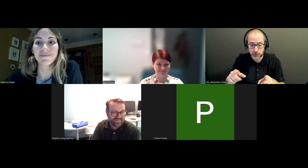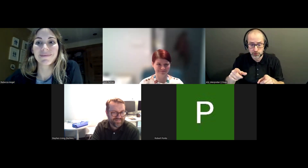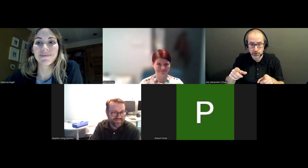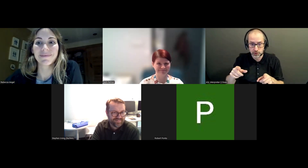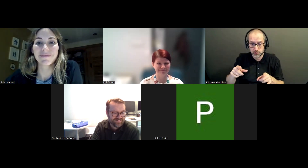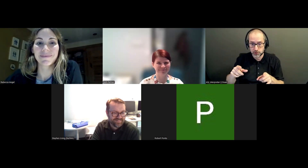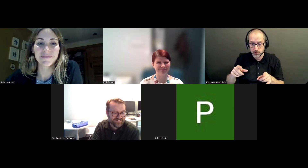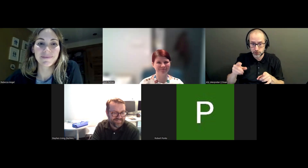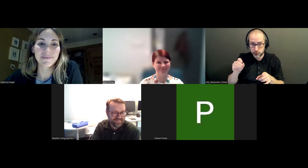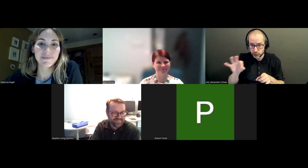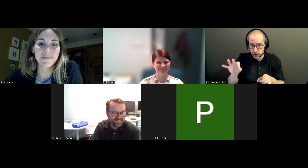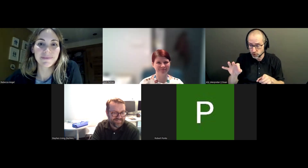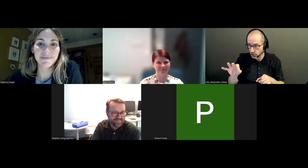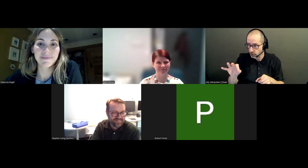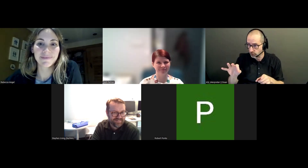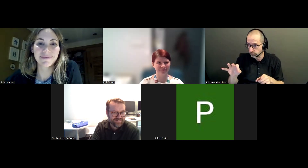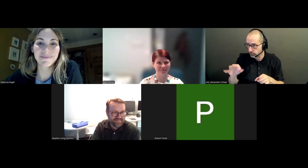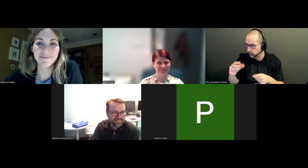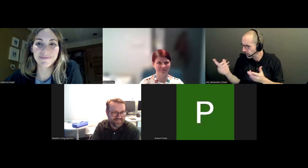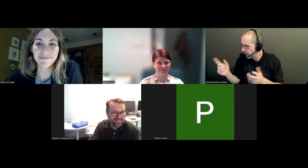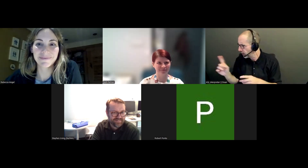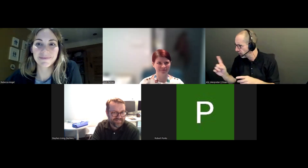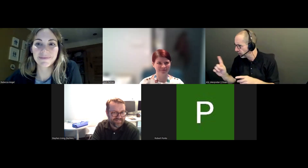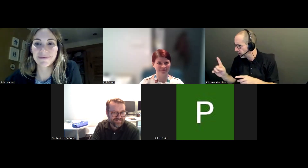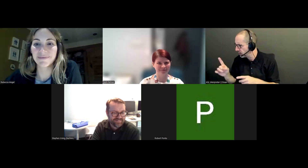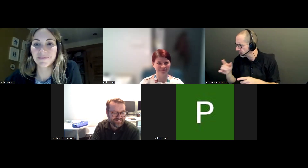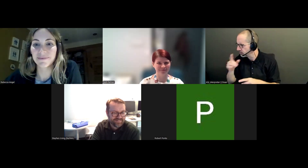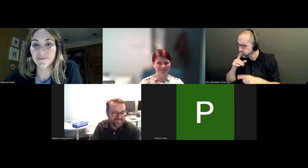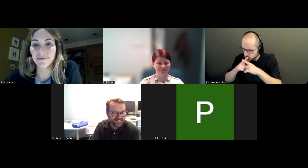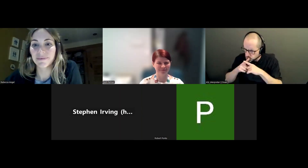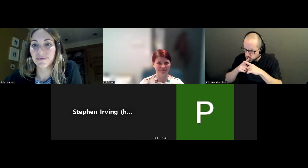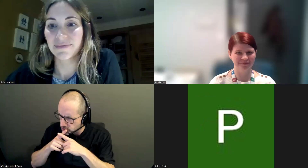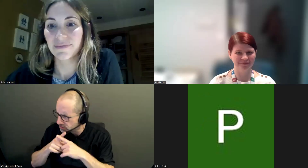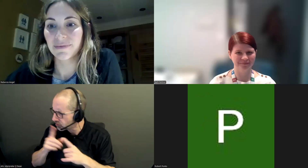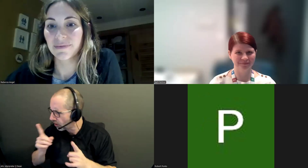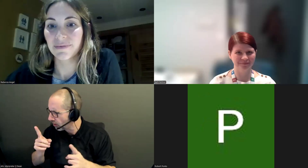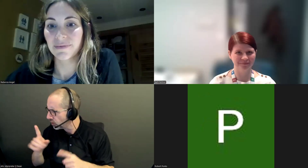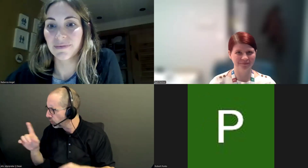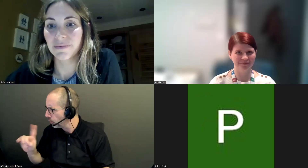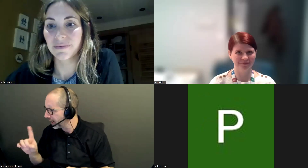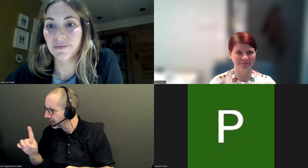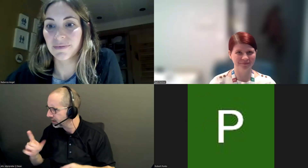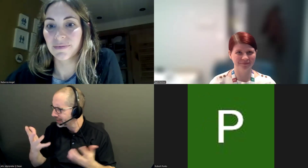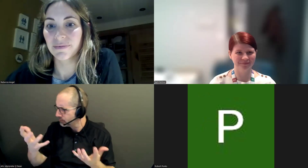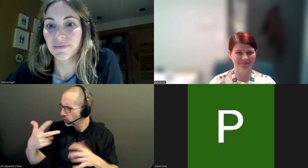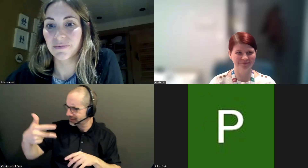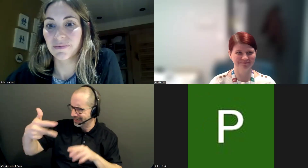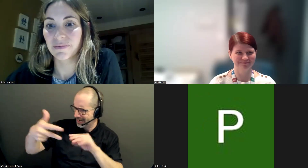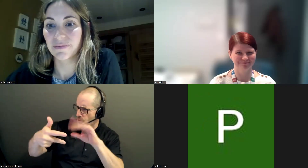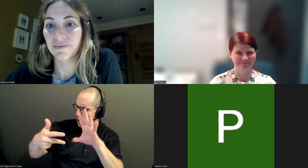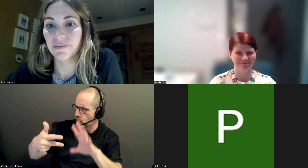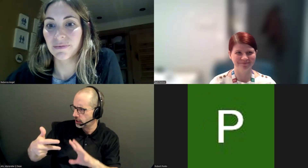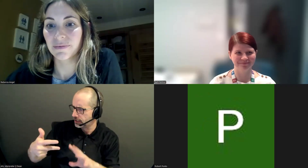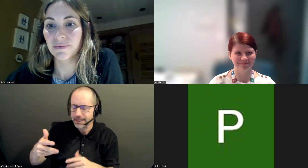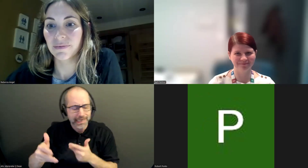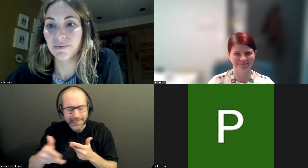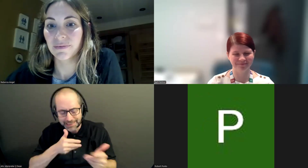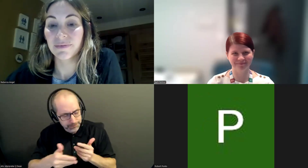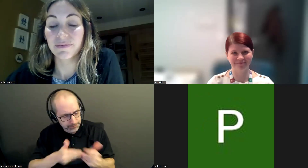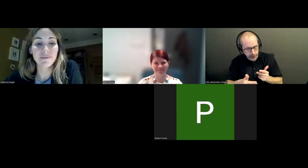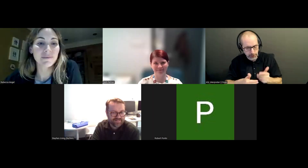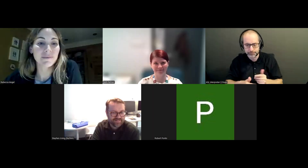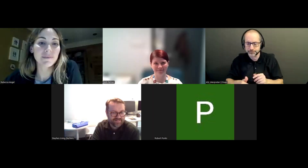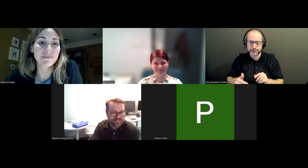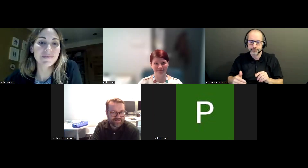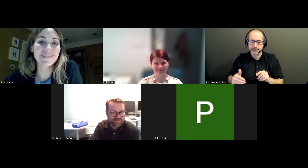What? You've turned it off. What? Your mute is off. Yeah, but he wants the camera. Doesn't matter. Hi, we're